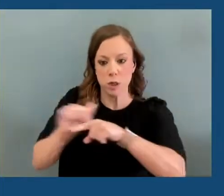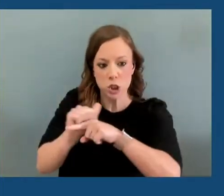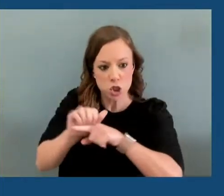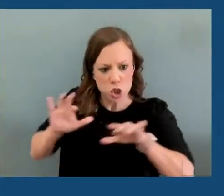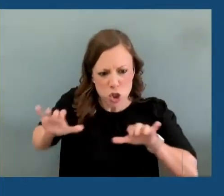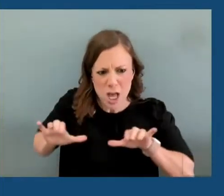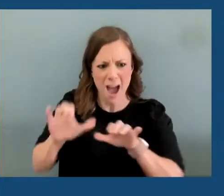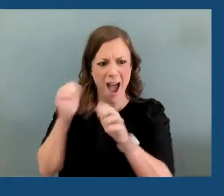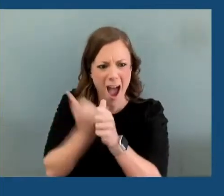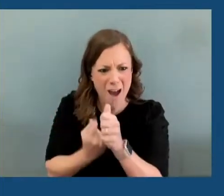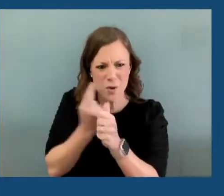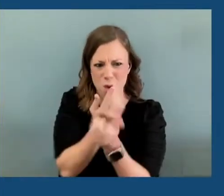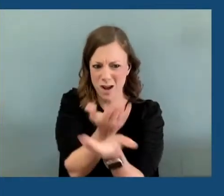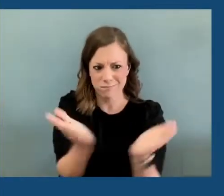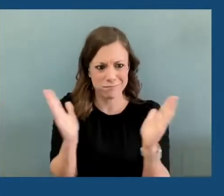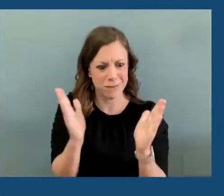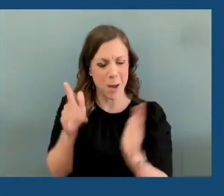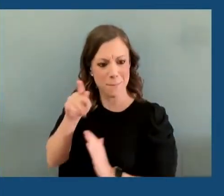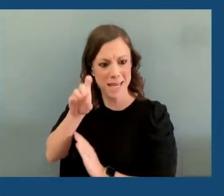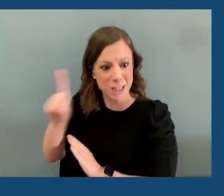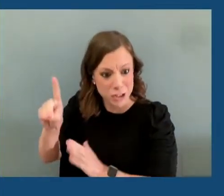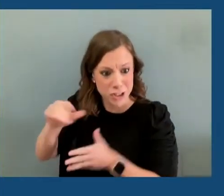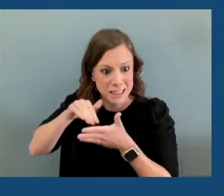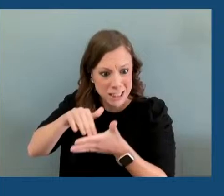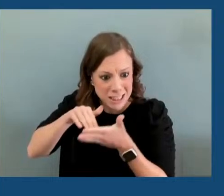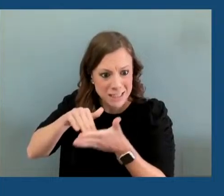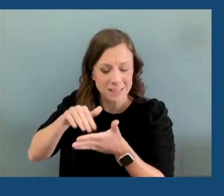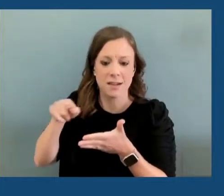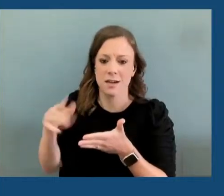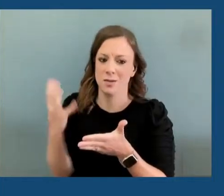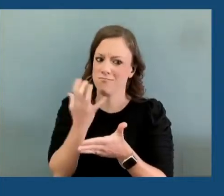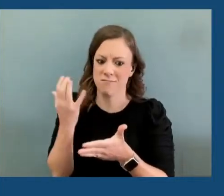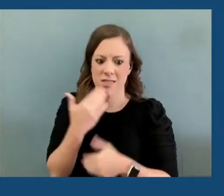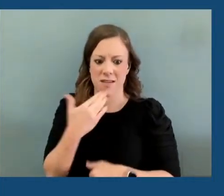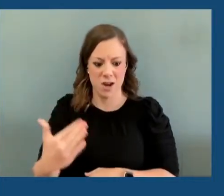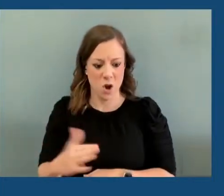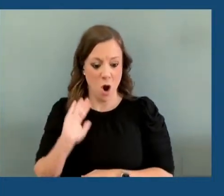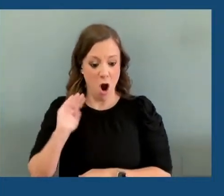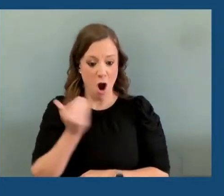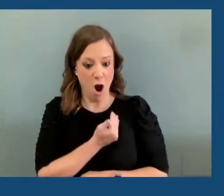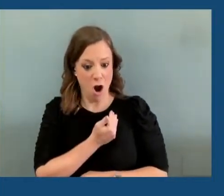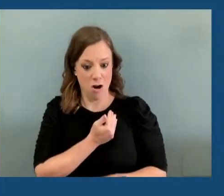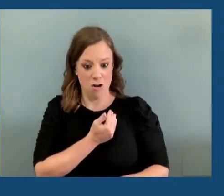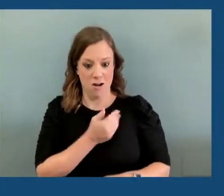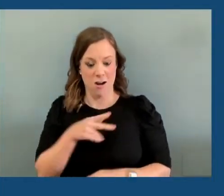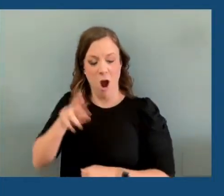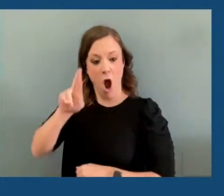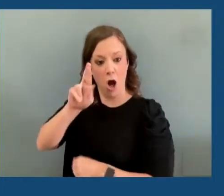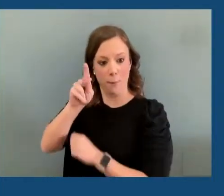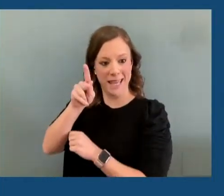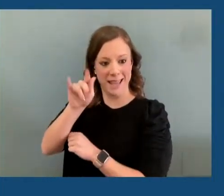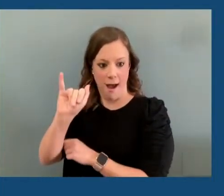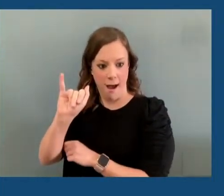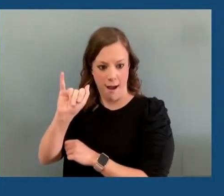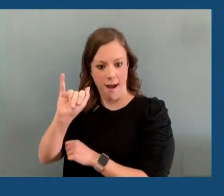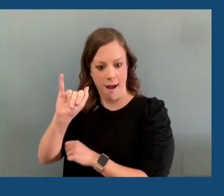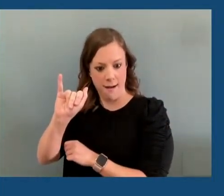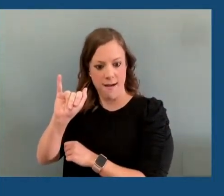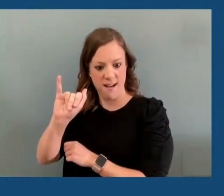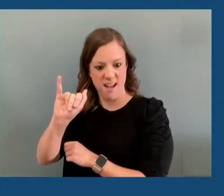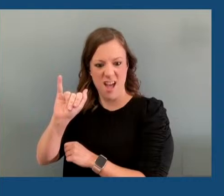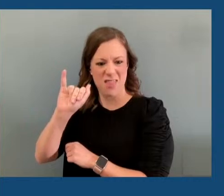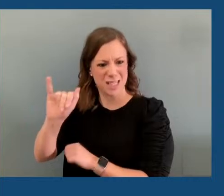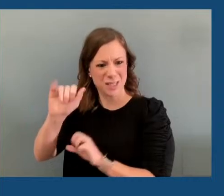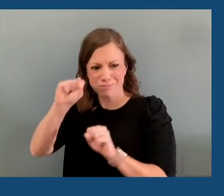today, and our other partners in government, RPI, what an extraordinary organization to be able to come together and bring all that together in this